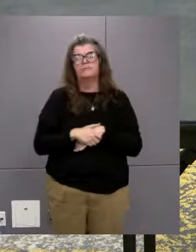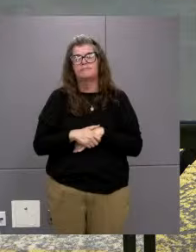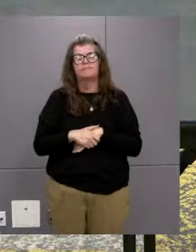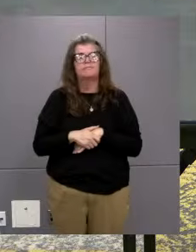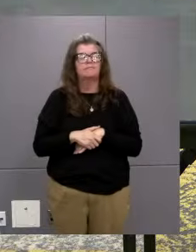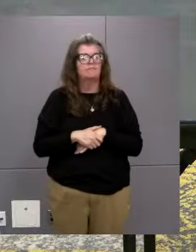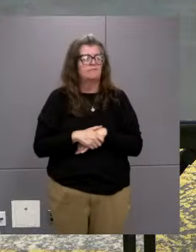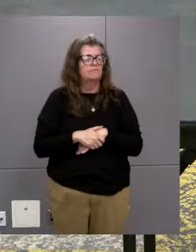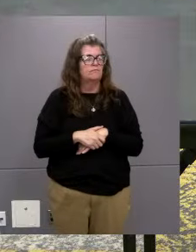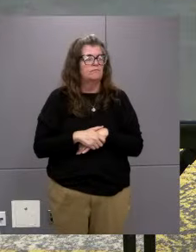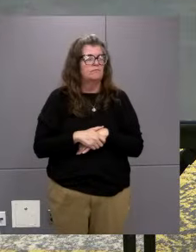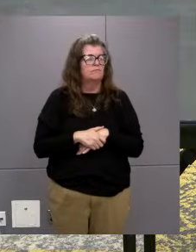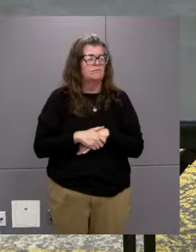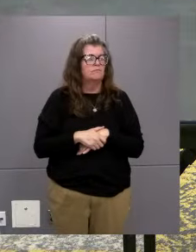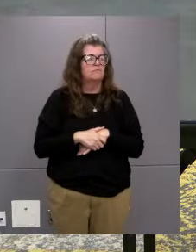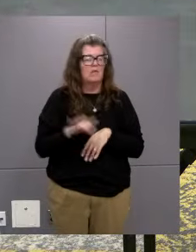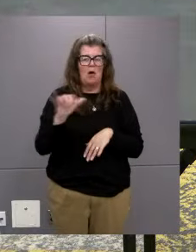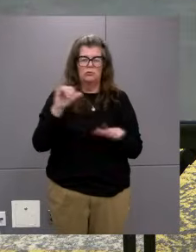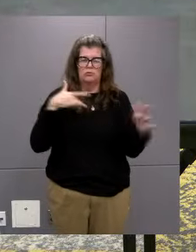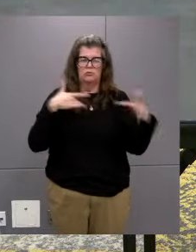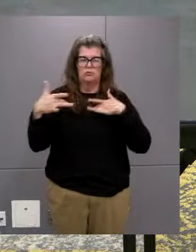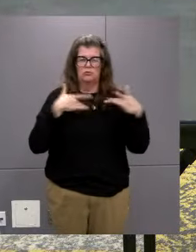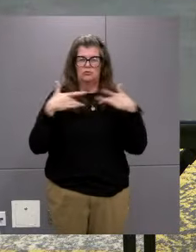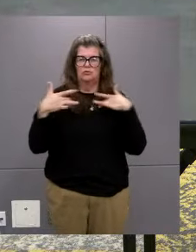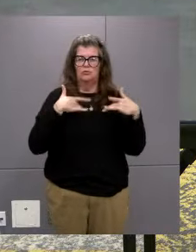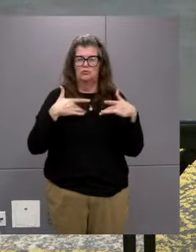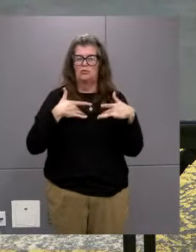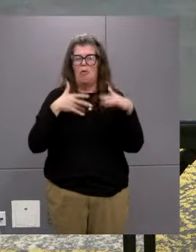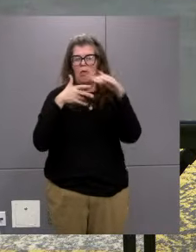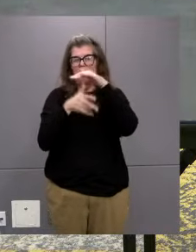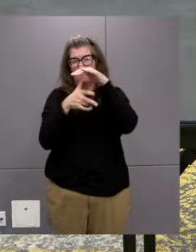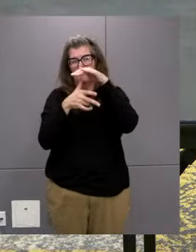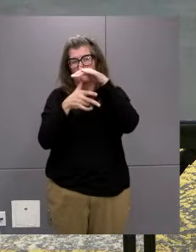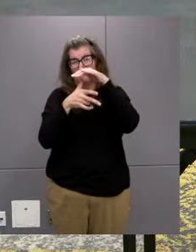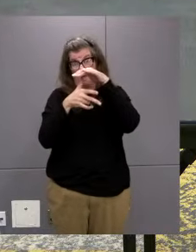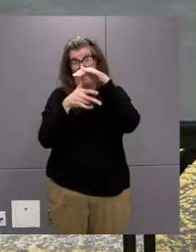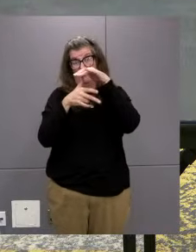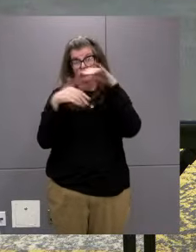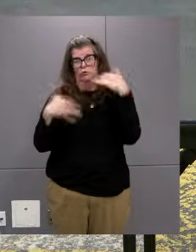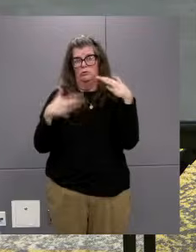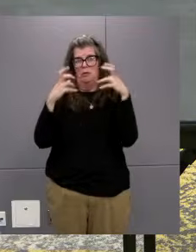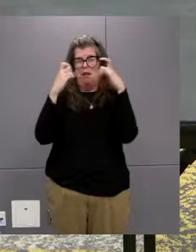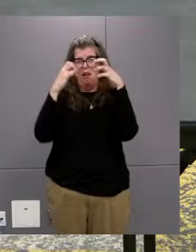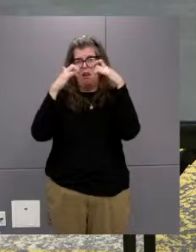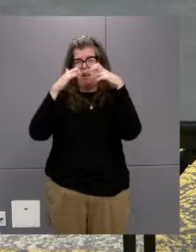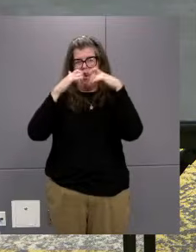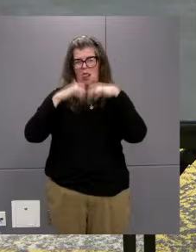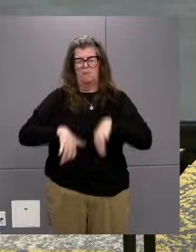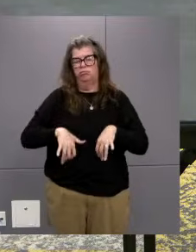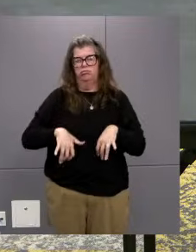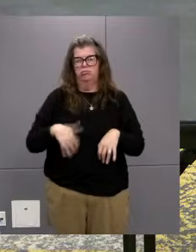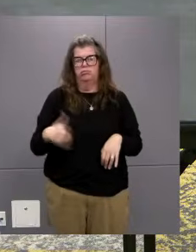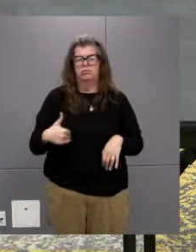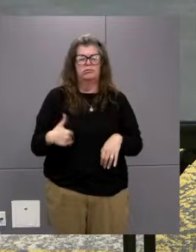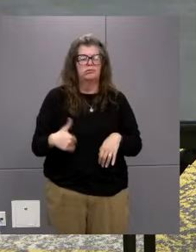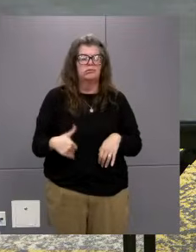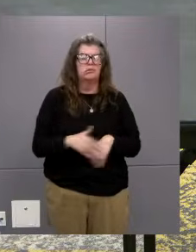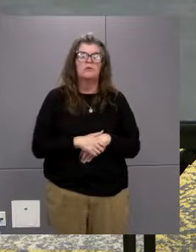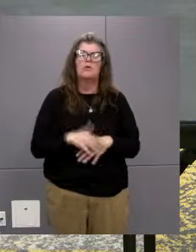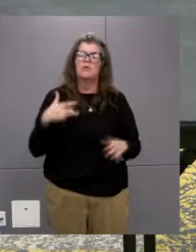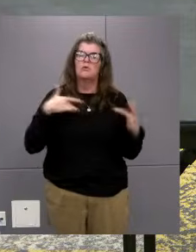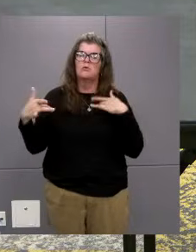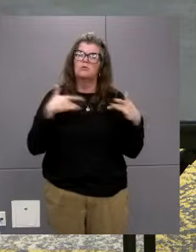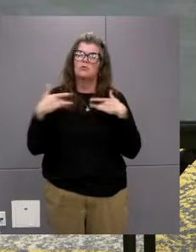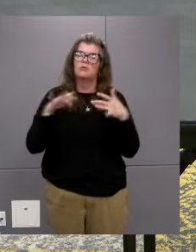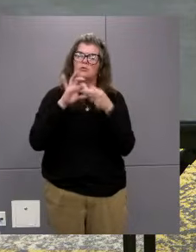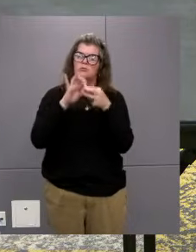buildings, and concerns with the garage as well in its condition. The survey also identified concerns related